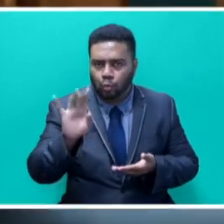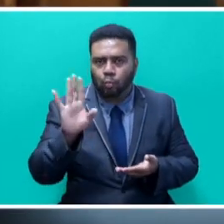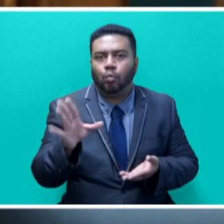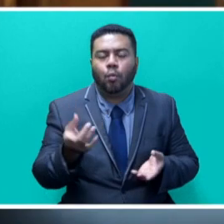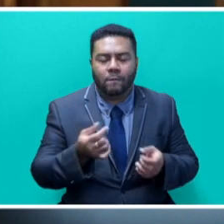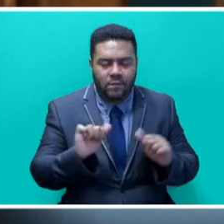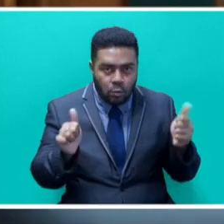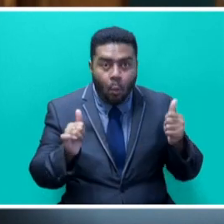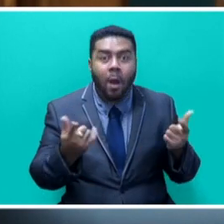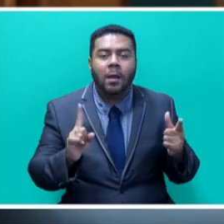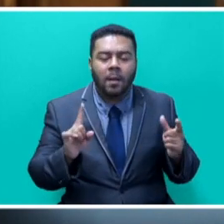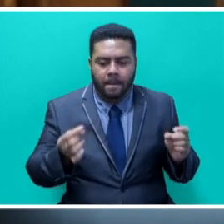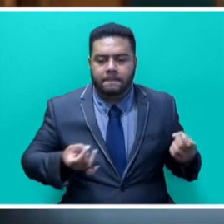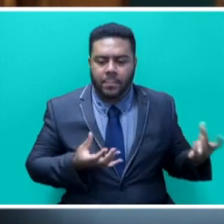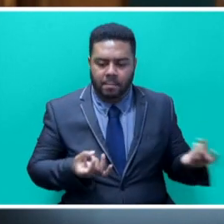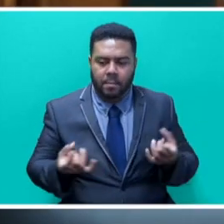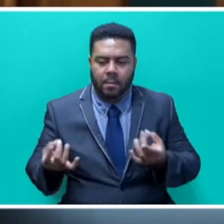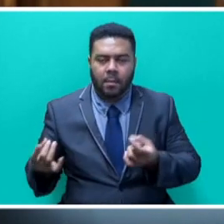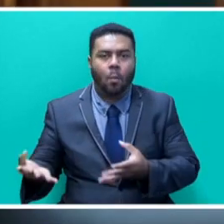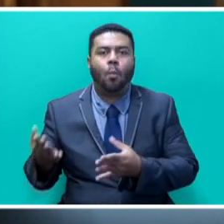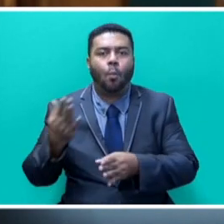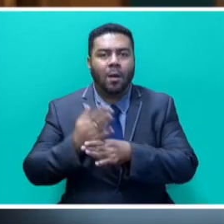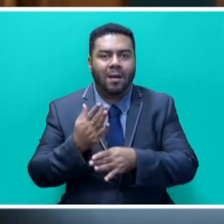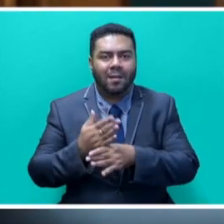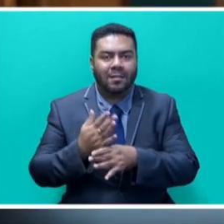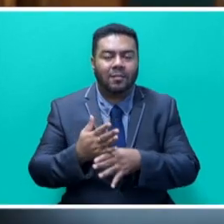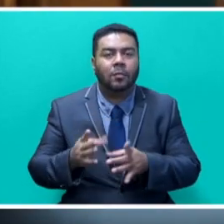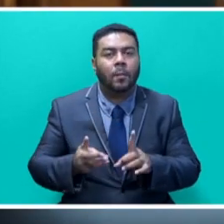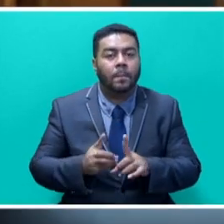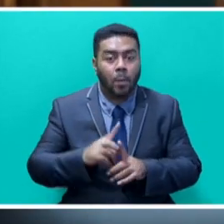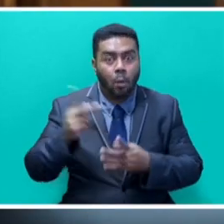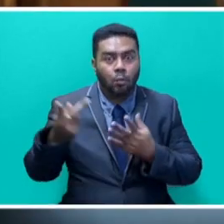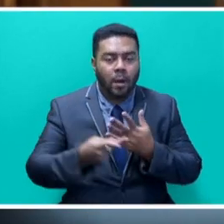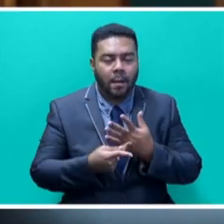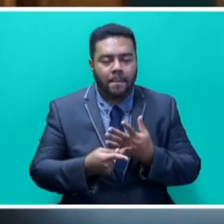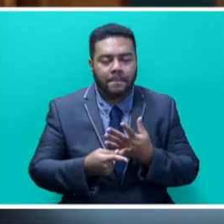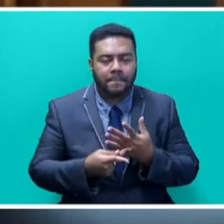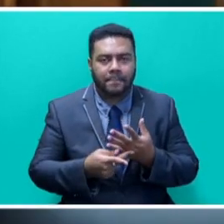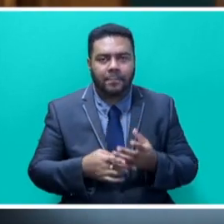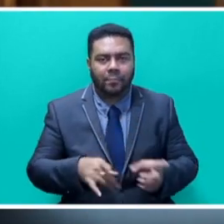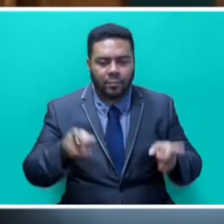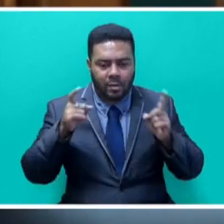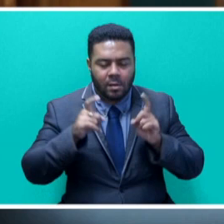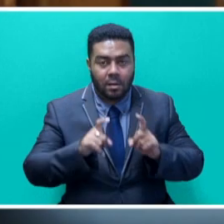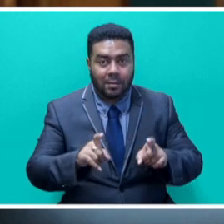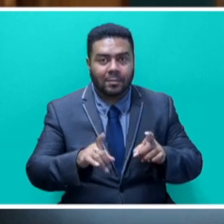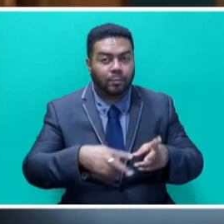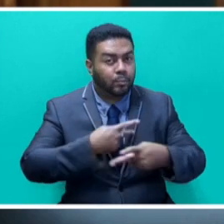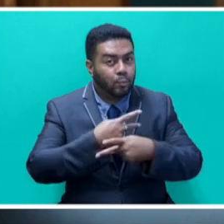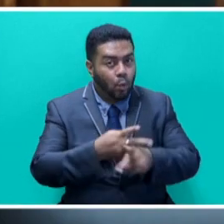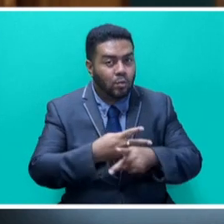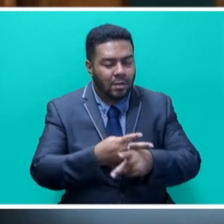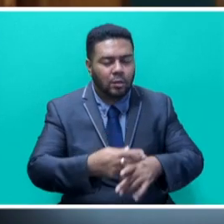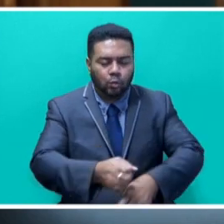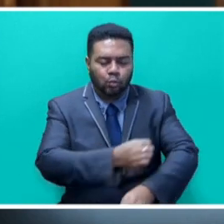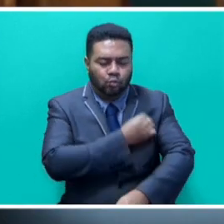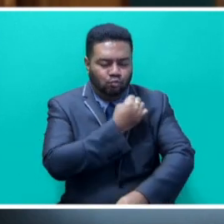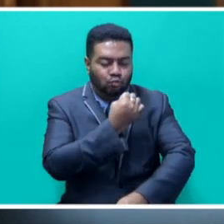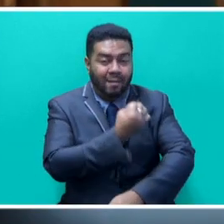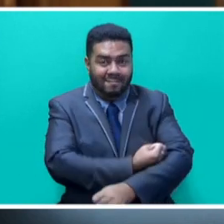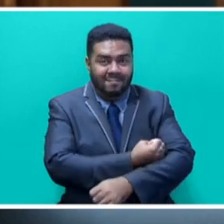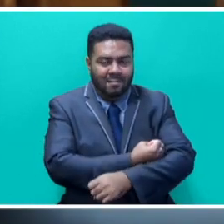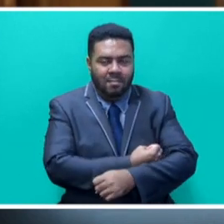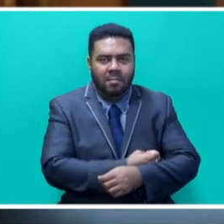is programmed to support the development and enhancement of key systems and processes to strengthen